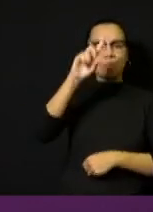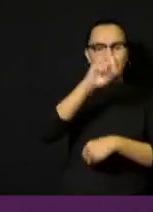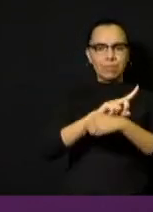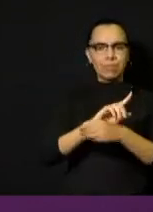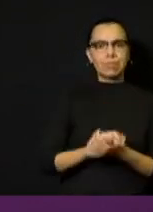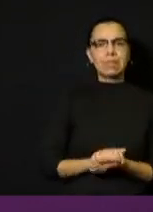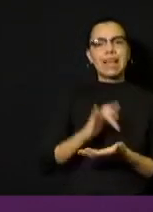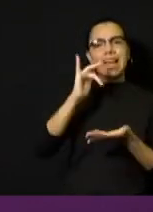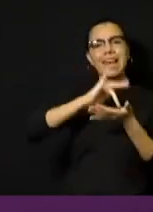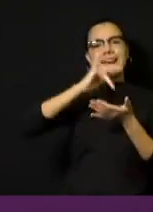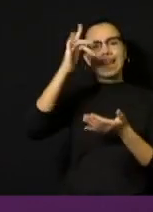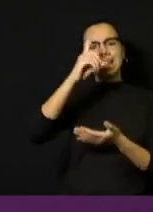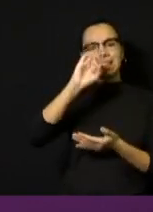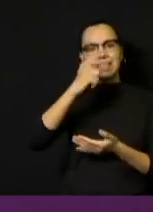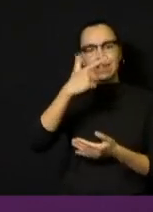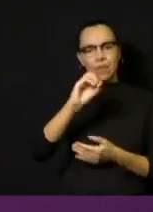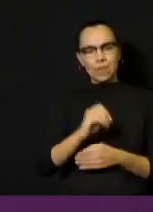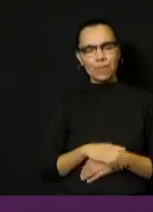good morning. Thank you.